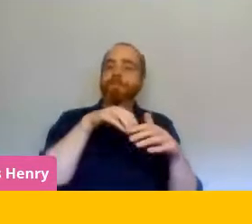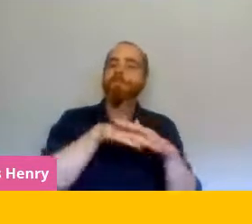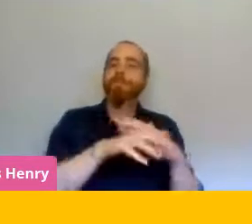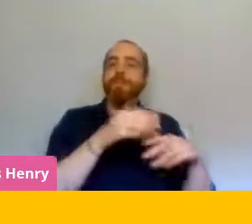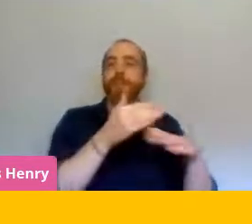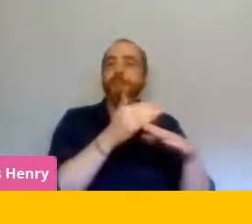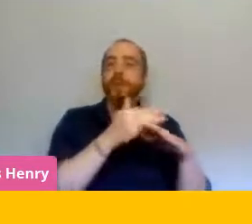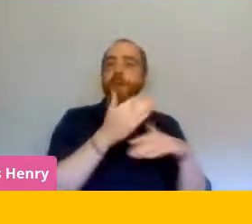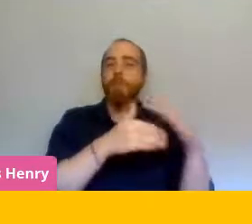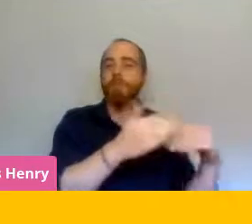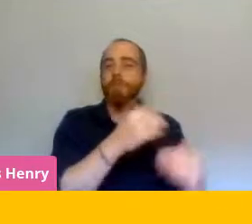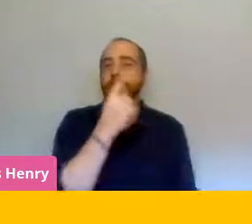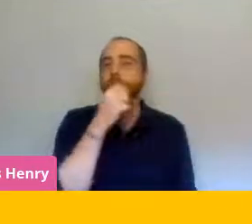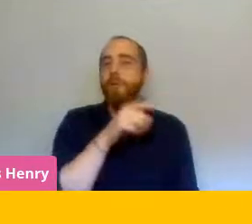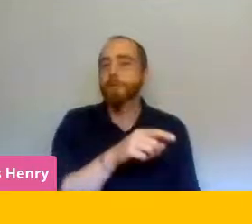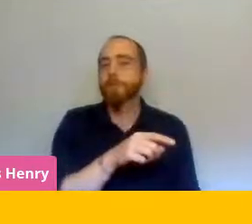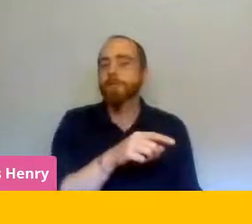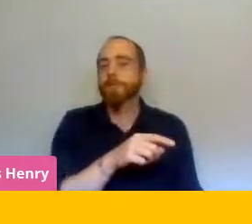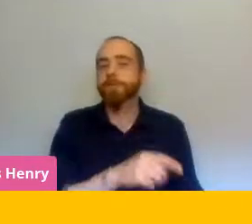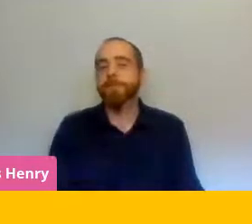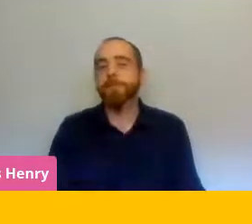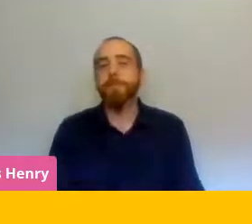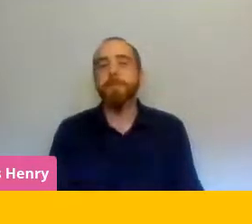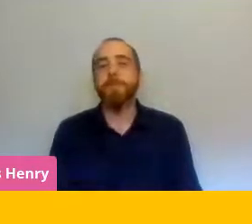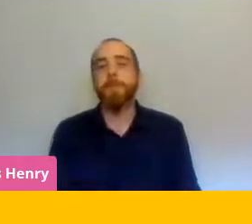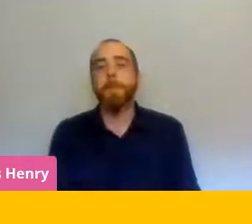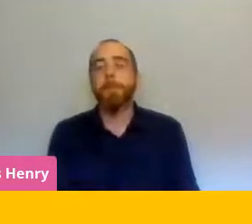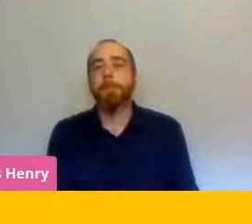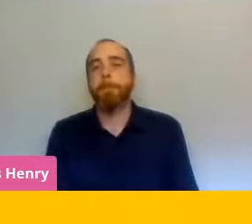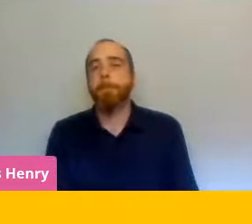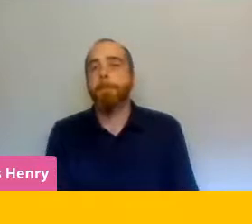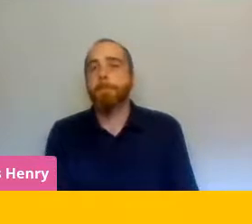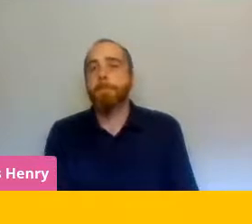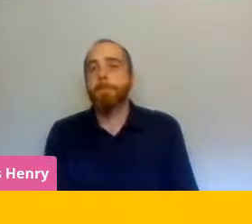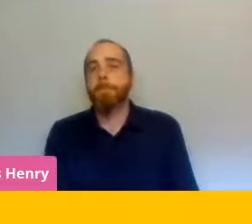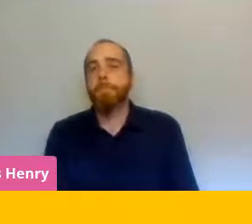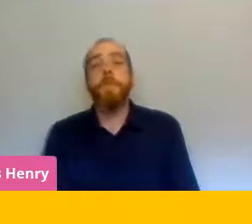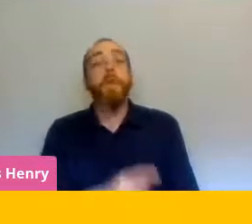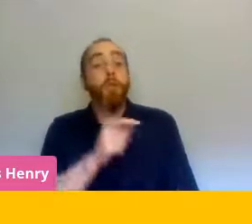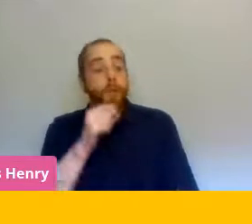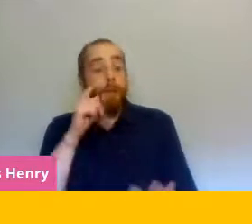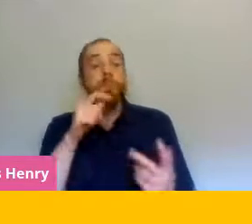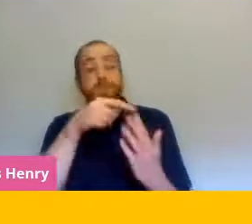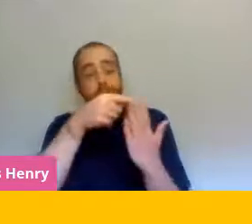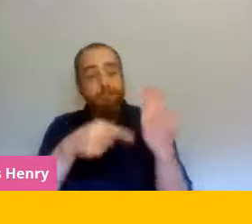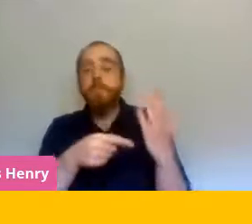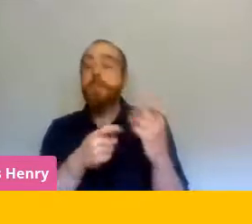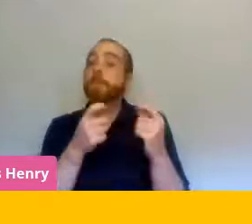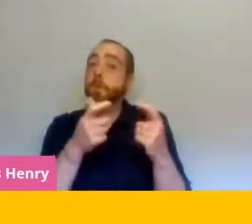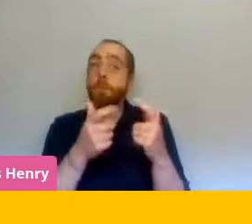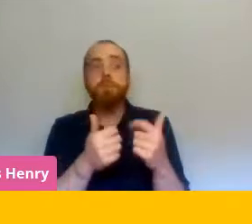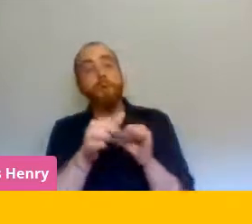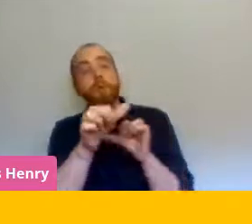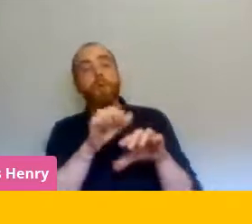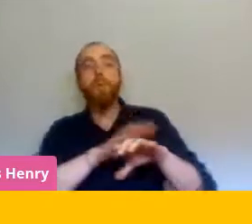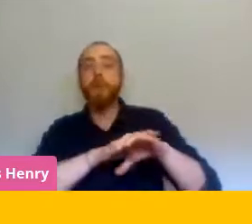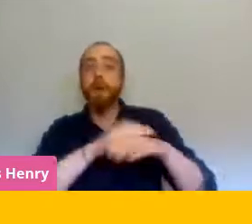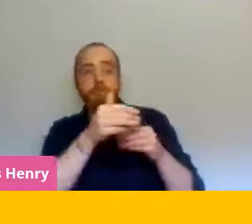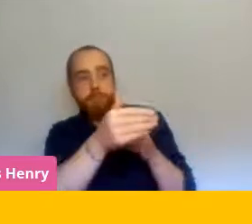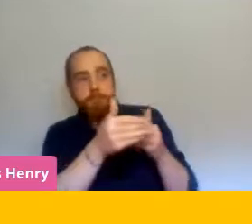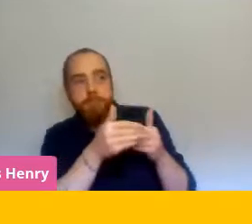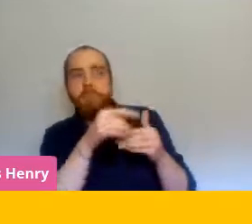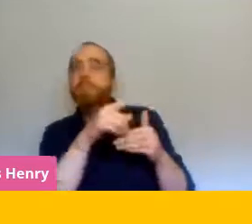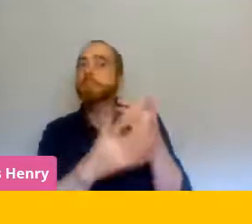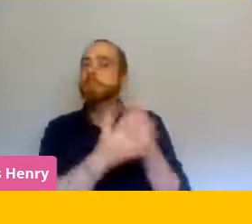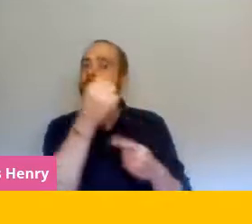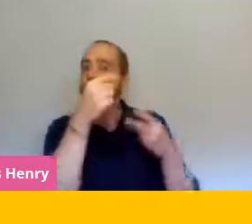some of those GTAs who've lost teaching income. So these are some sort of good short-term results for the last teaching year, but it's been a